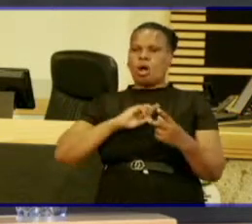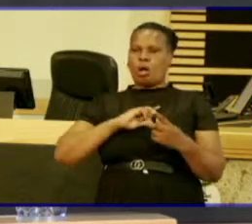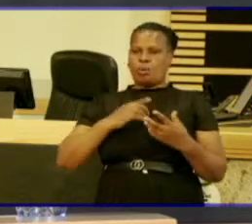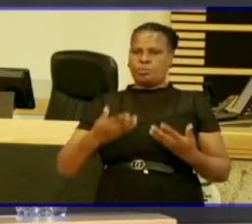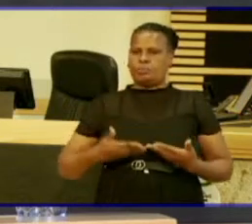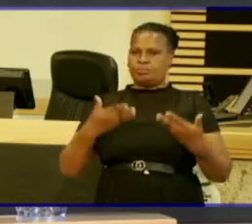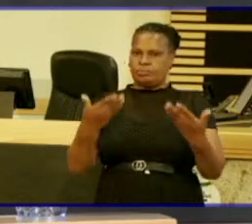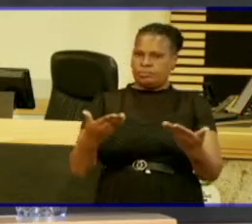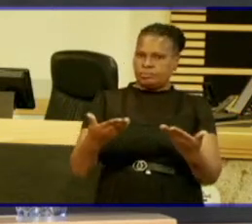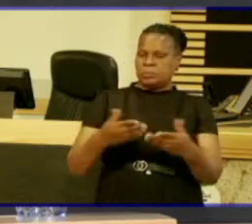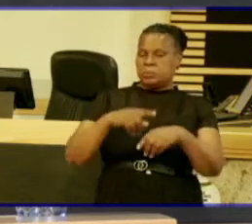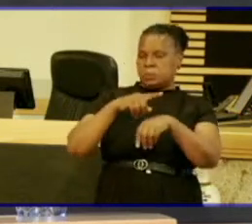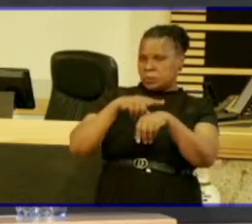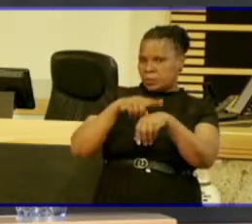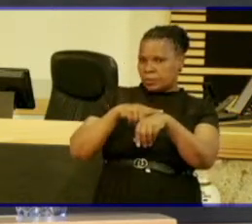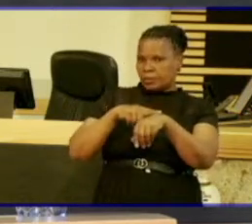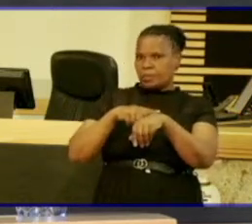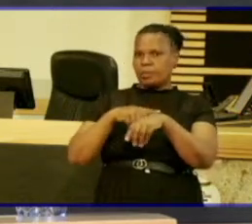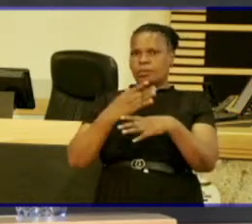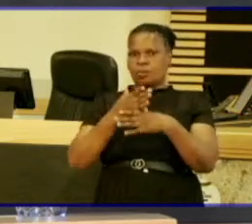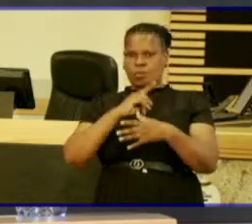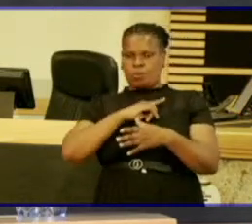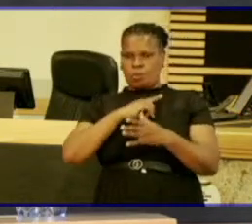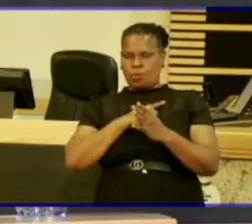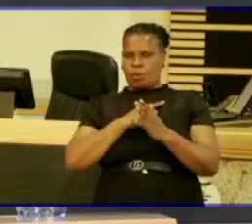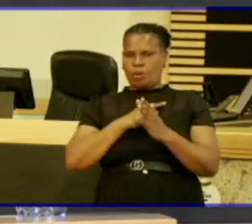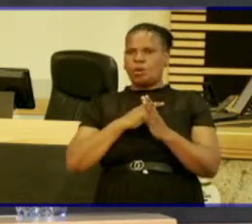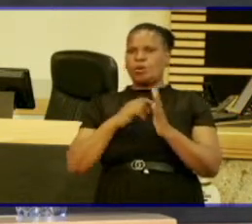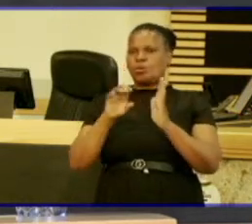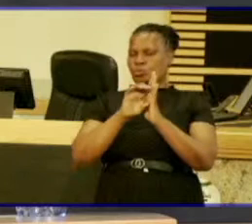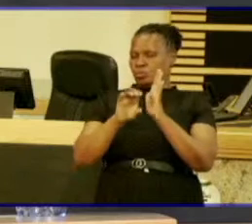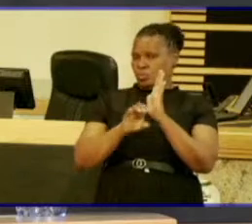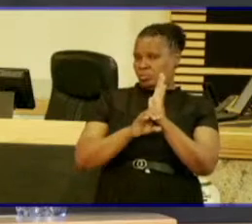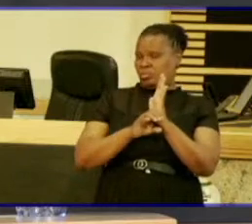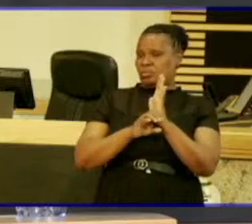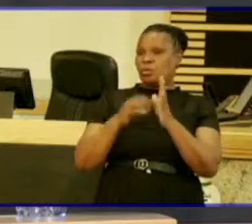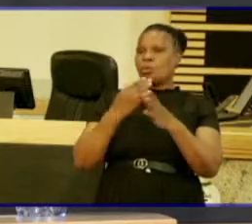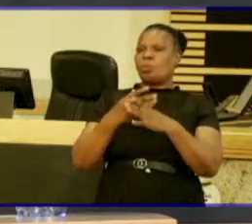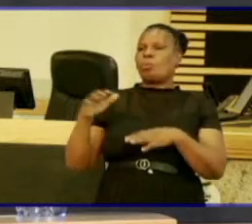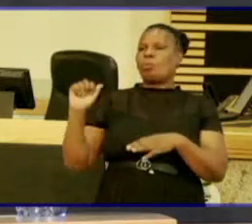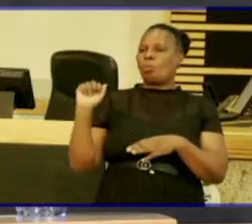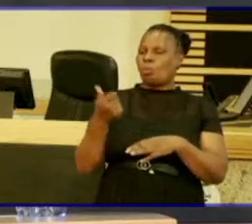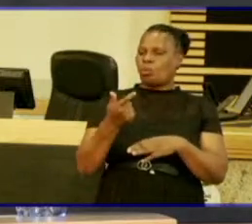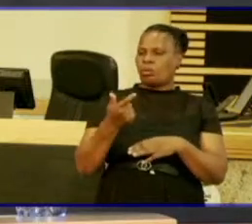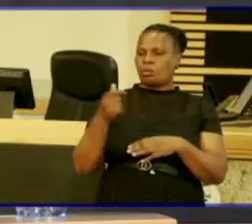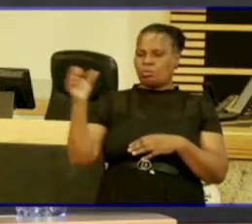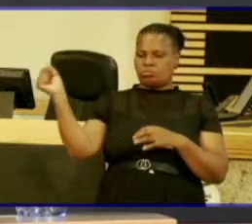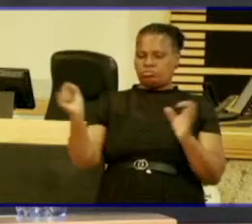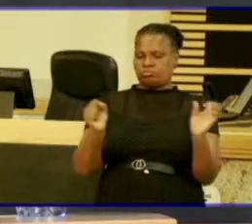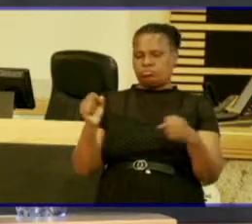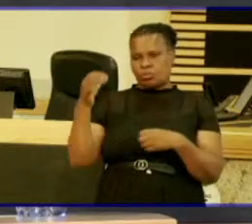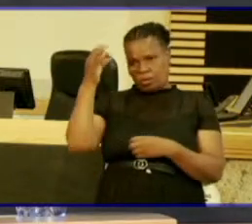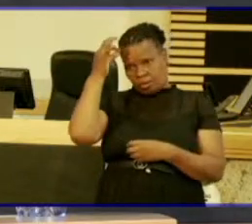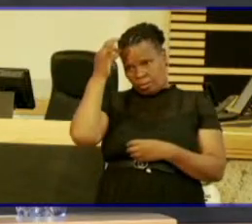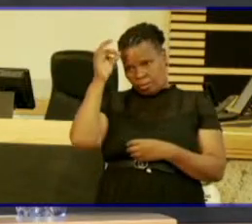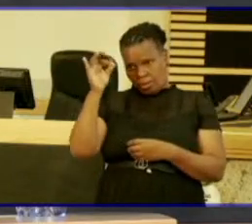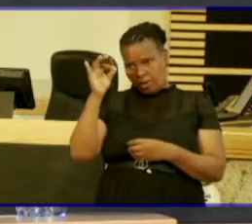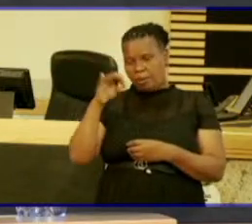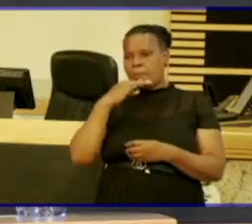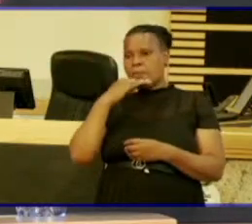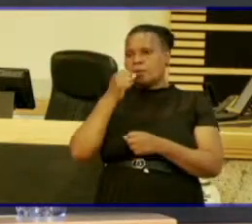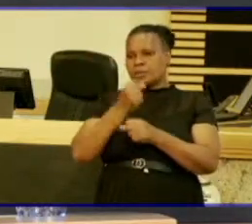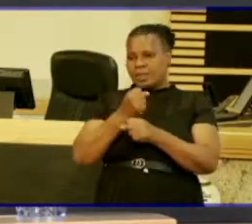timely execution, and the discipline of getting things done. Bonke abaqeshweyo kuhulumente